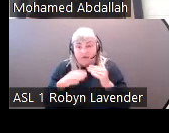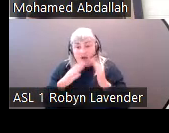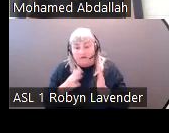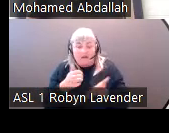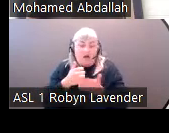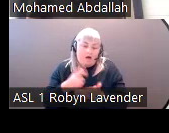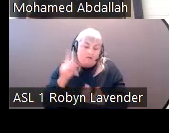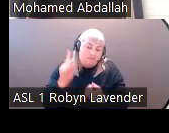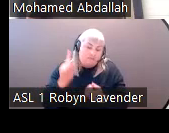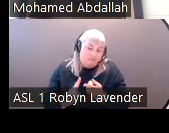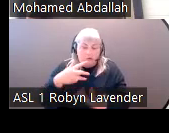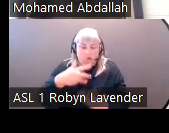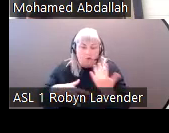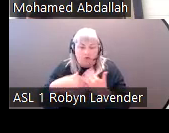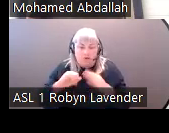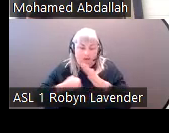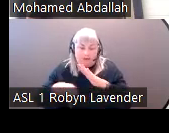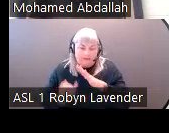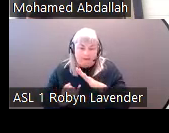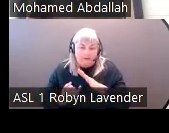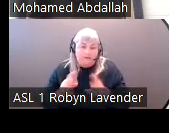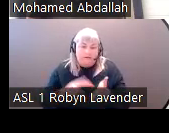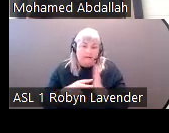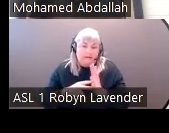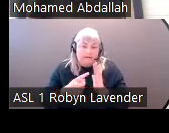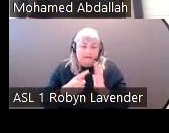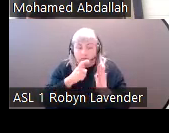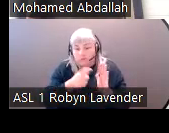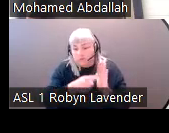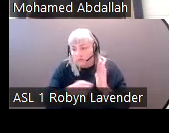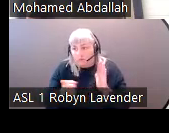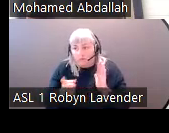being alone while anything, any sort of abuse or any sort of